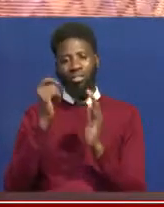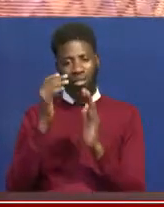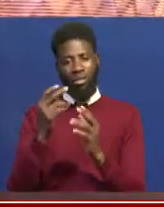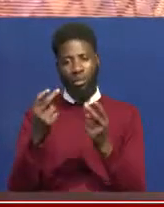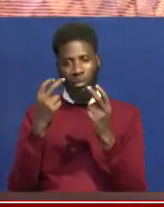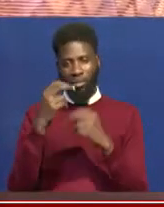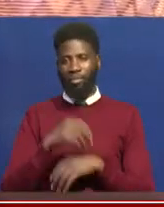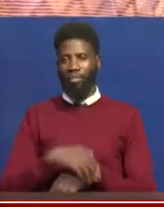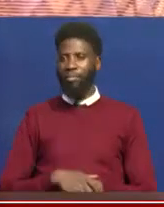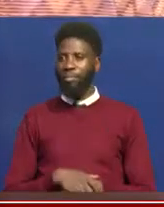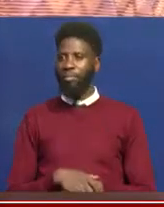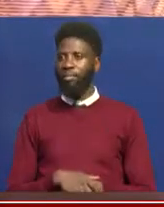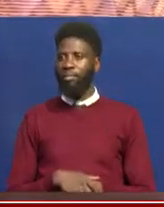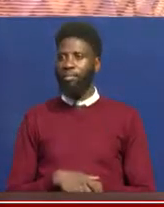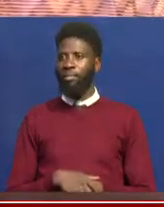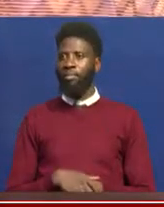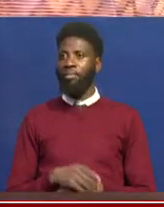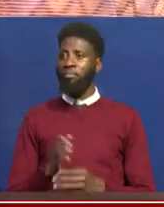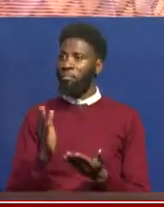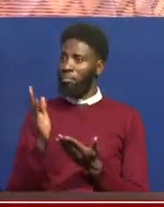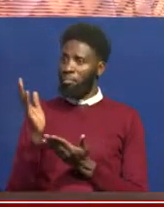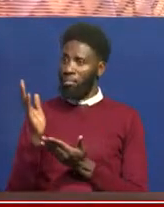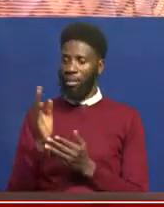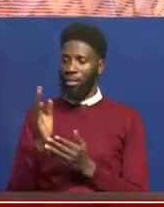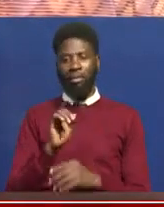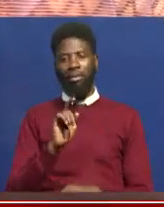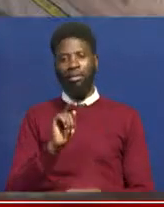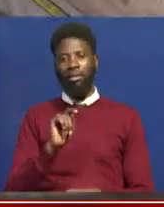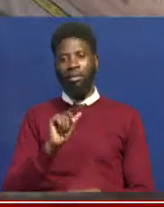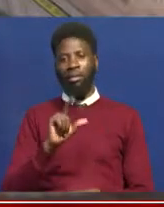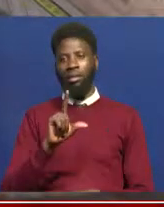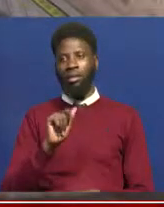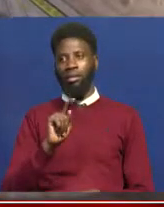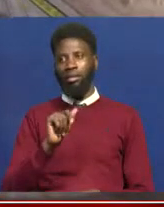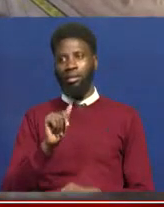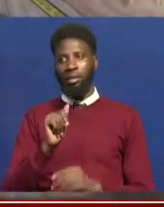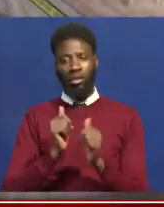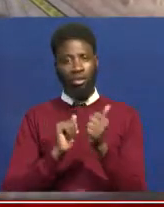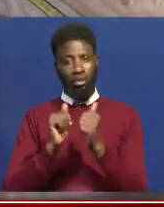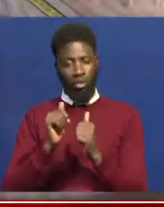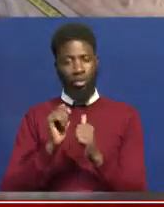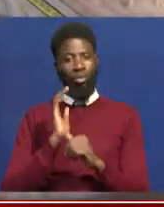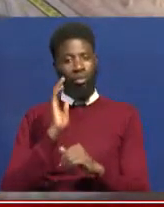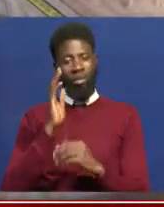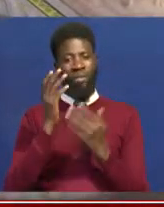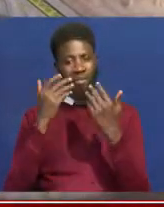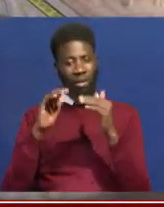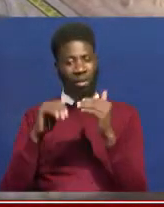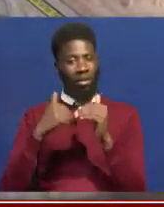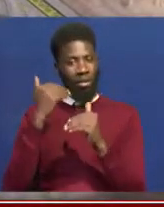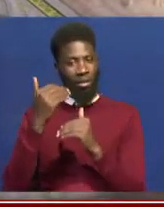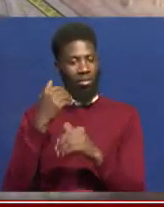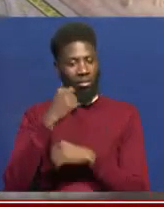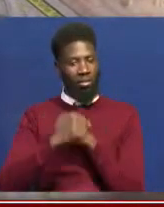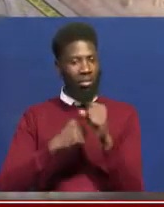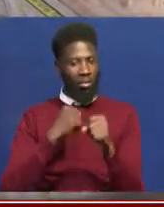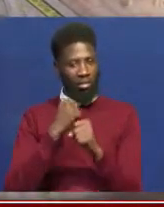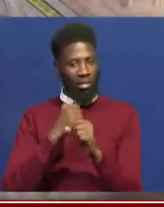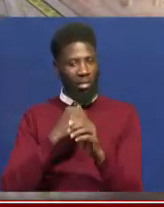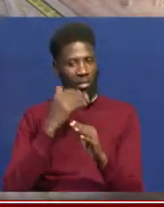year. The Talanta Sports City Stadium is expected to be completed by the end of next year. For Prime Edition Sports, I'm Daniel Mwendwa.